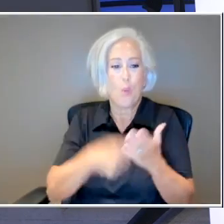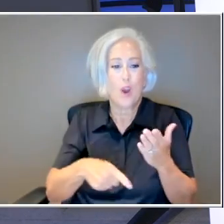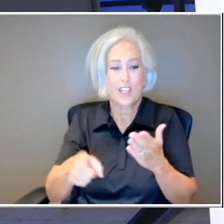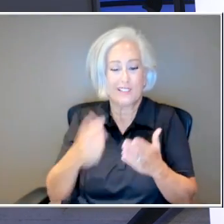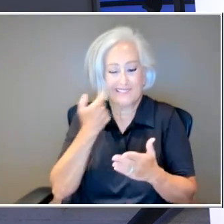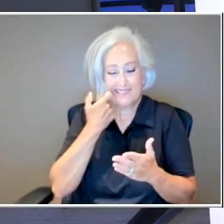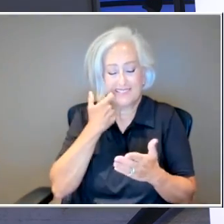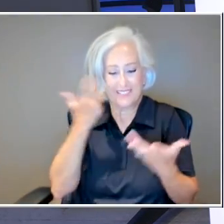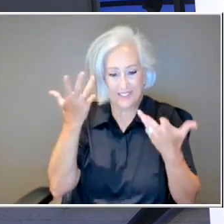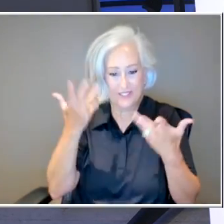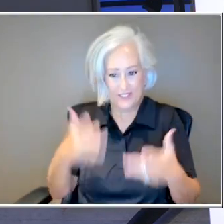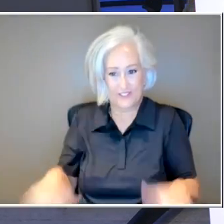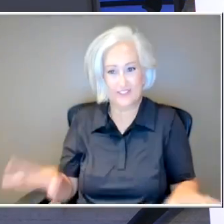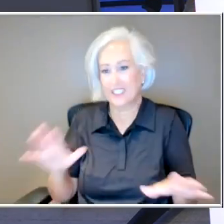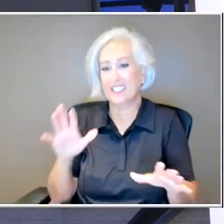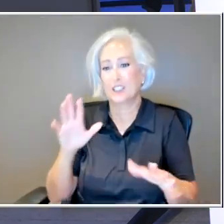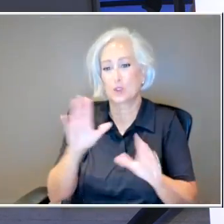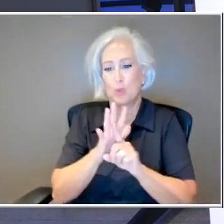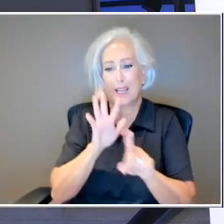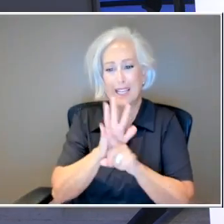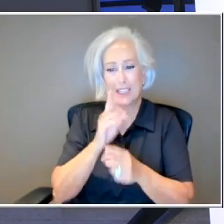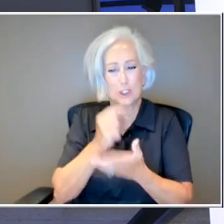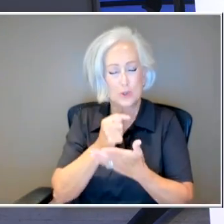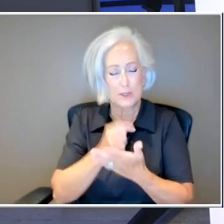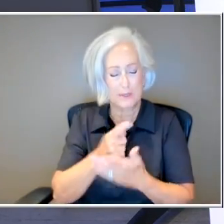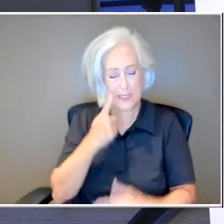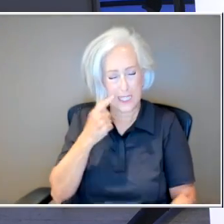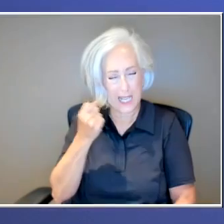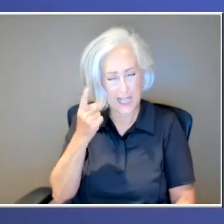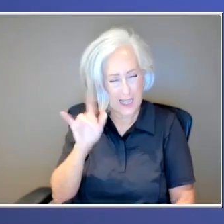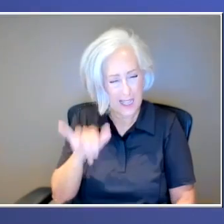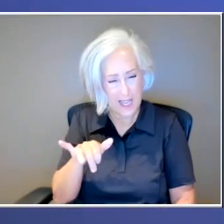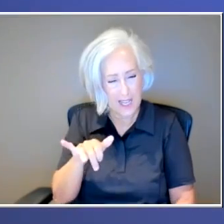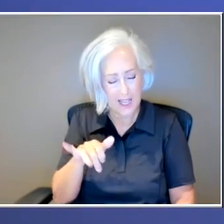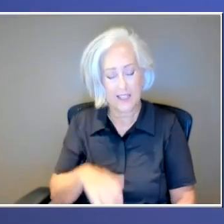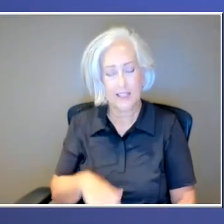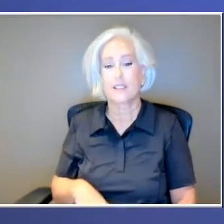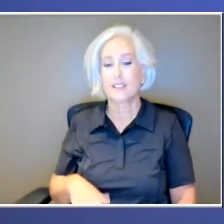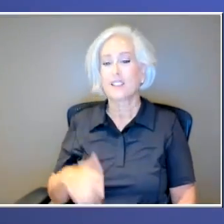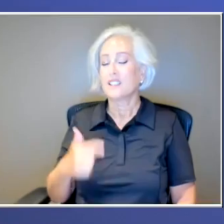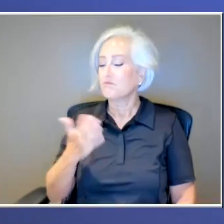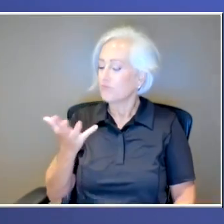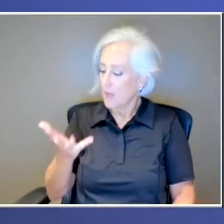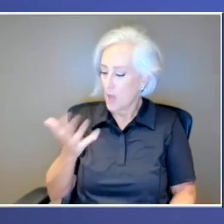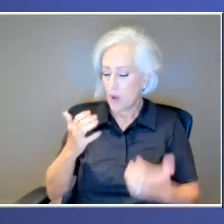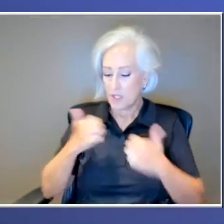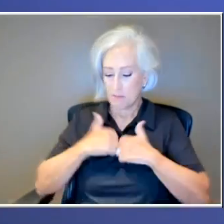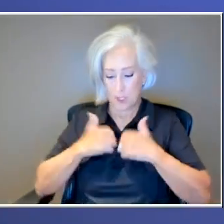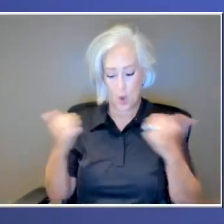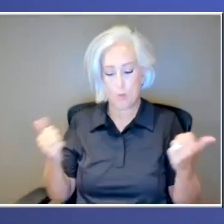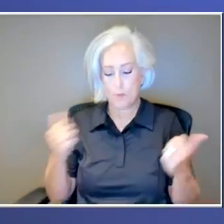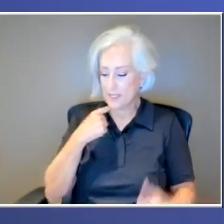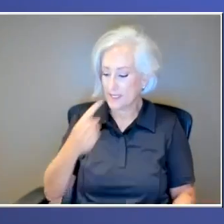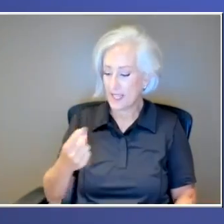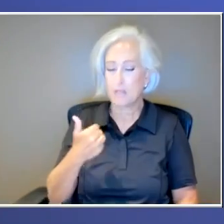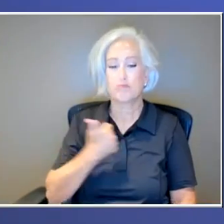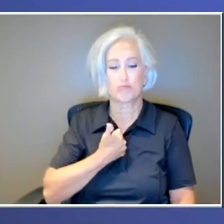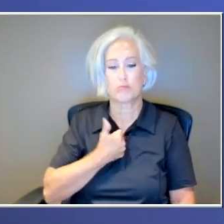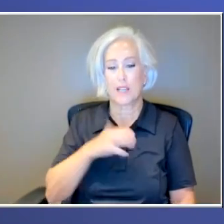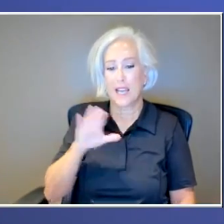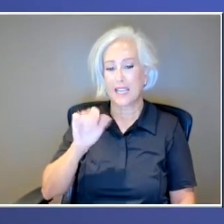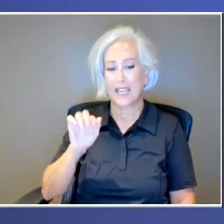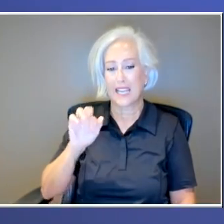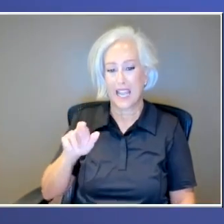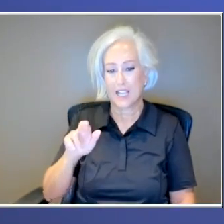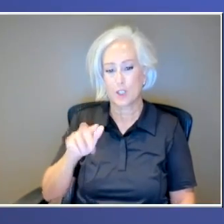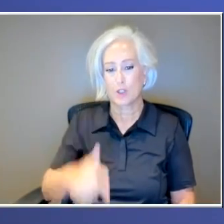finished radiation treatment or something. Is that what I understand? Well, I wanted to be very open that I was a cancer survivor, so he knew that. He just didn't know that